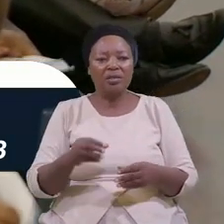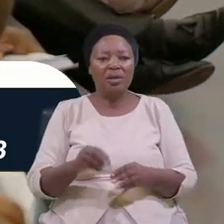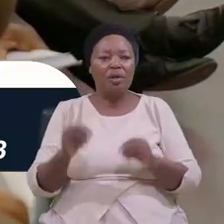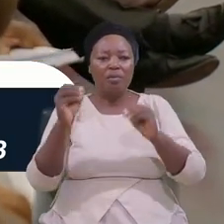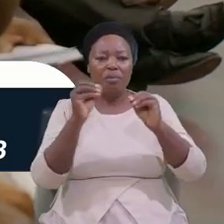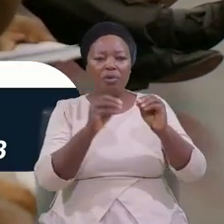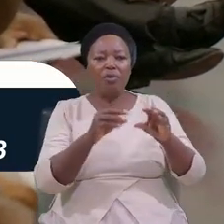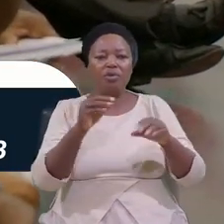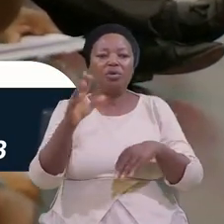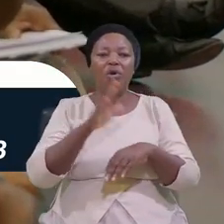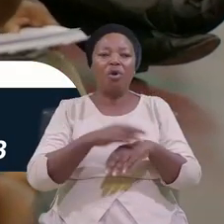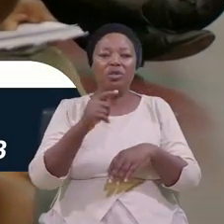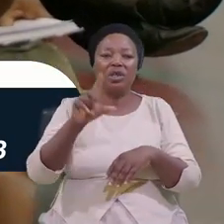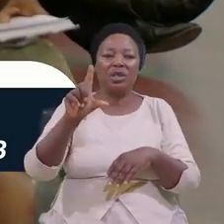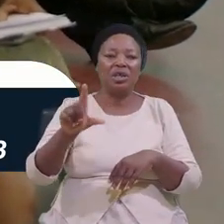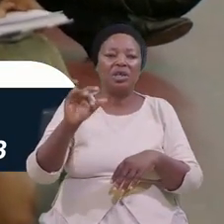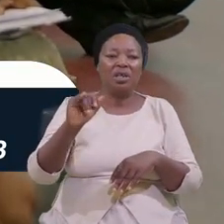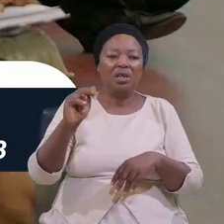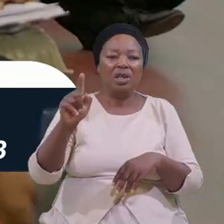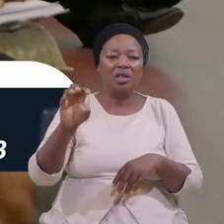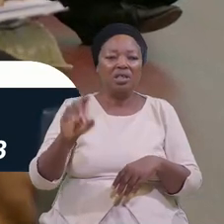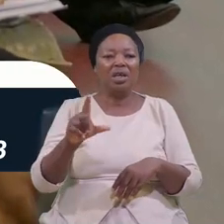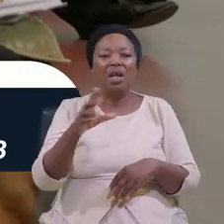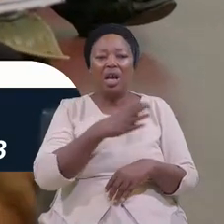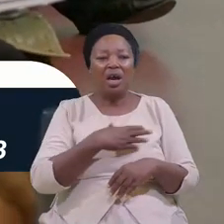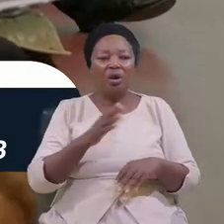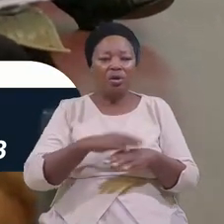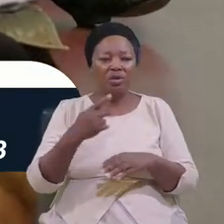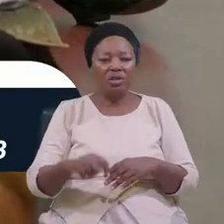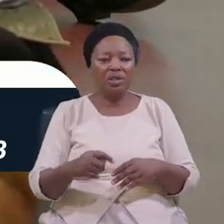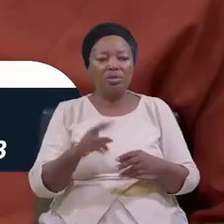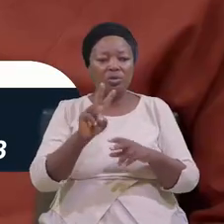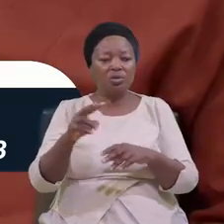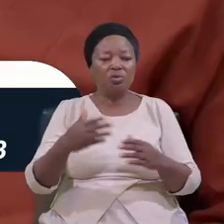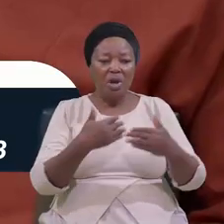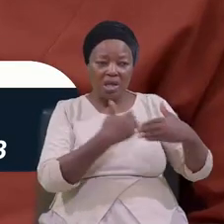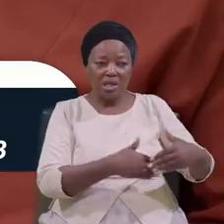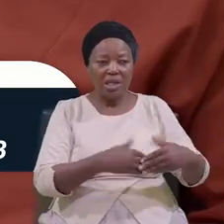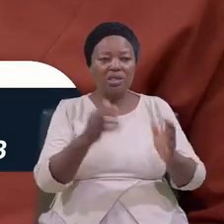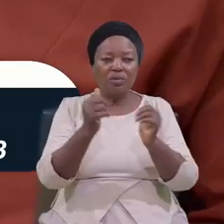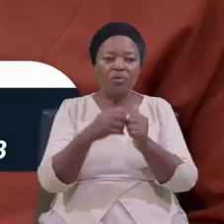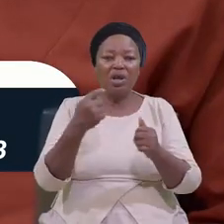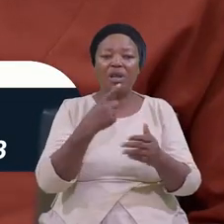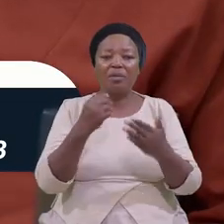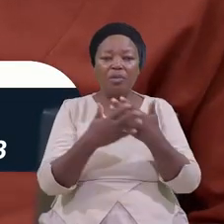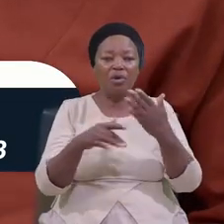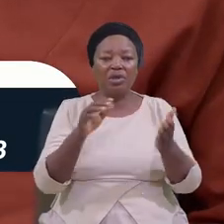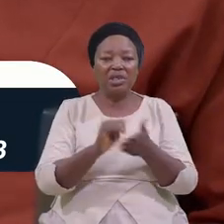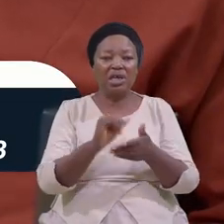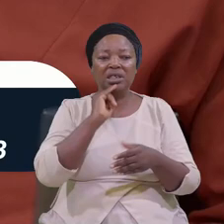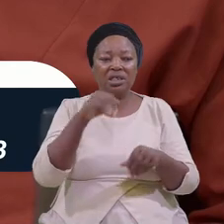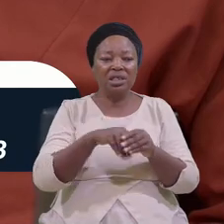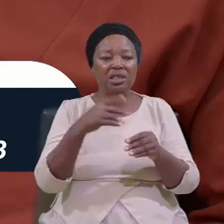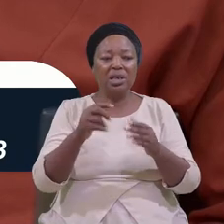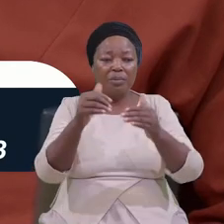the lintel and the two side posts with the blood that is in the